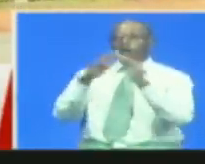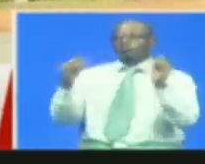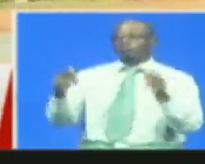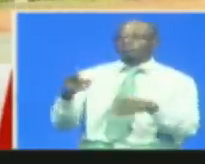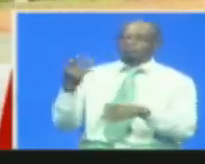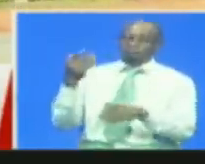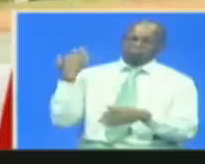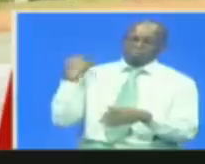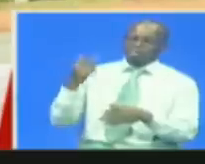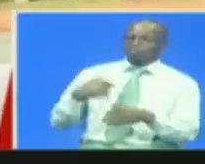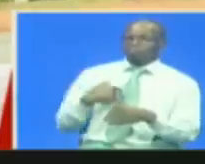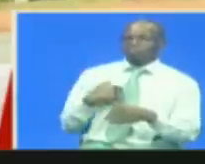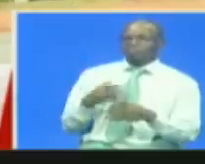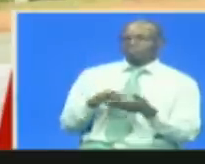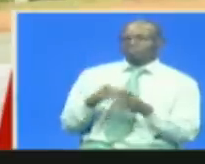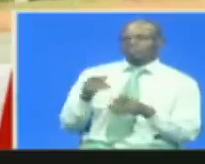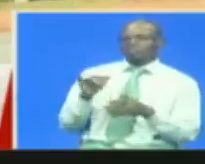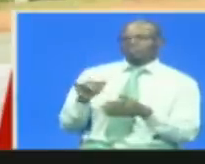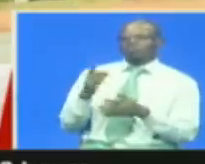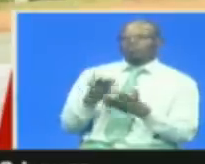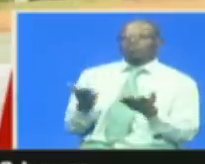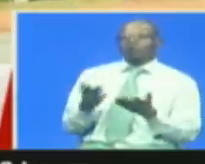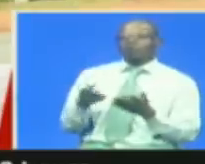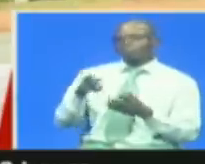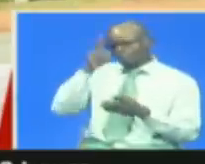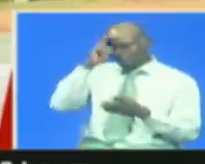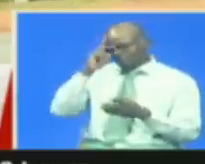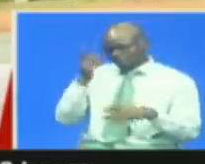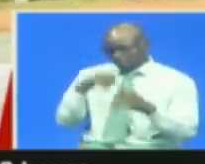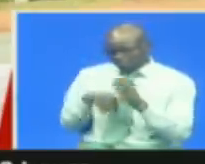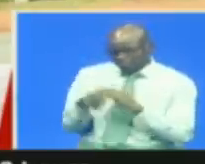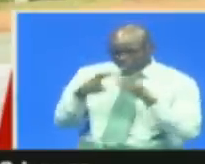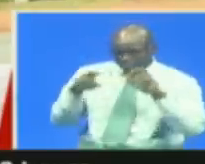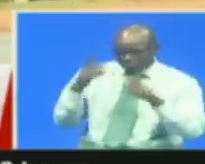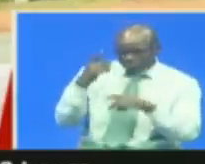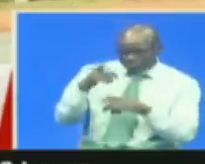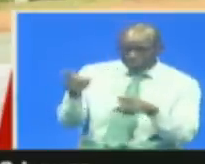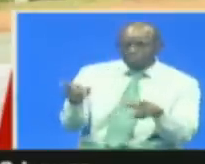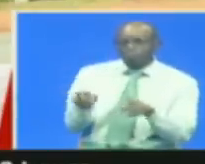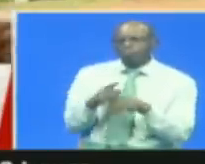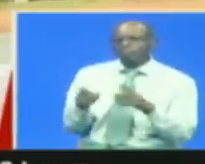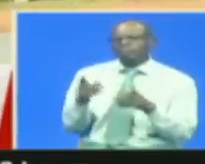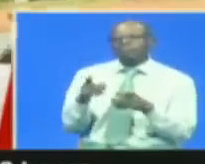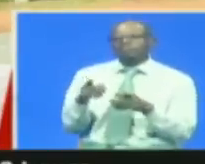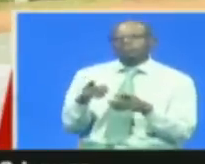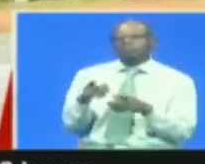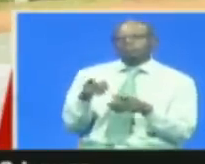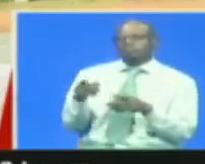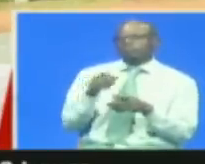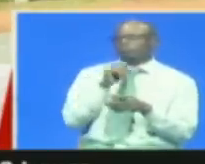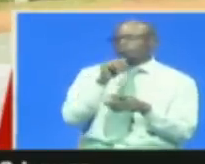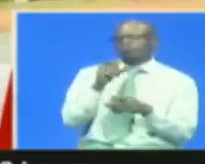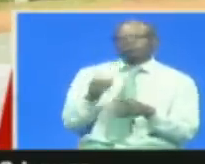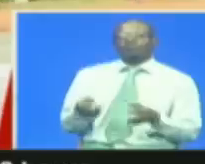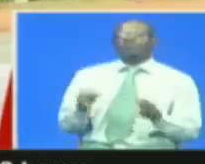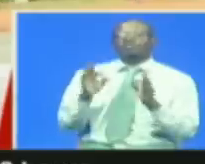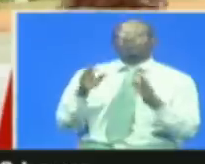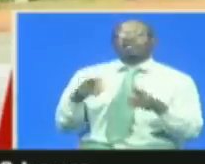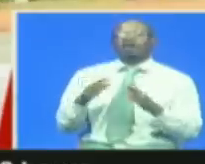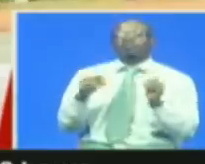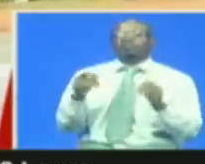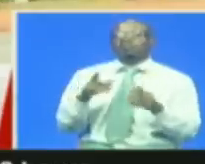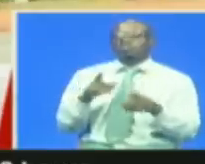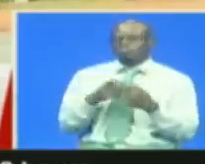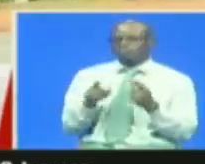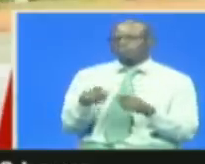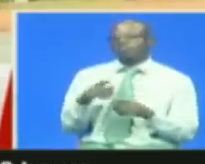This is where police officers came looking for him. However, according to those we spoke to, this is not his official residence. He, however, visits